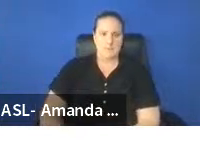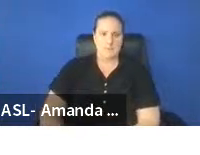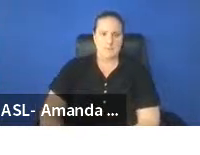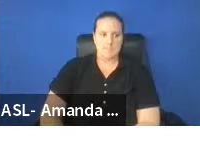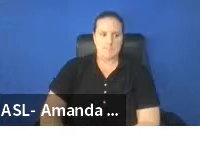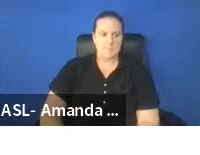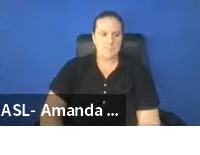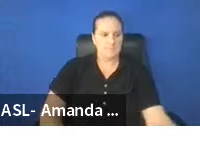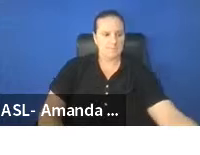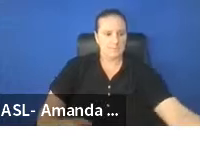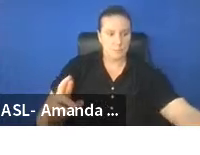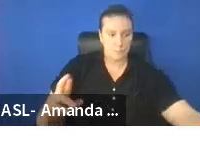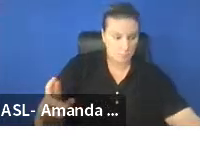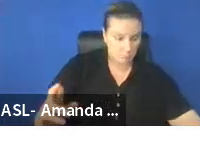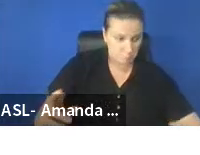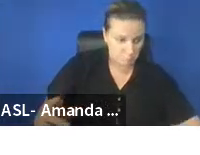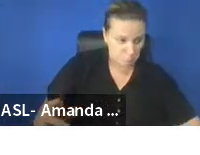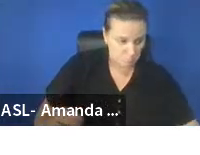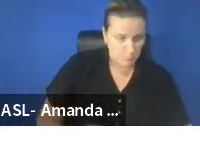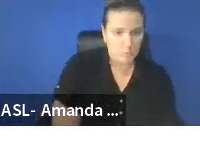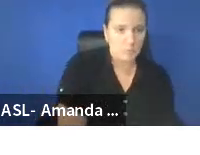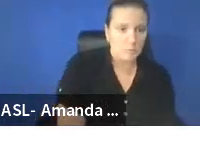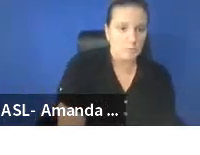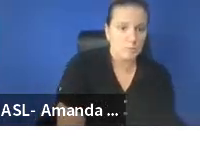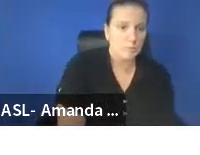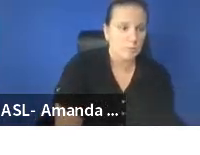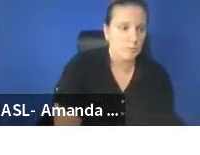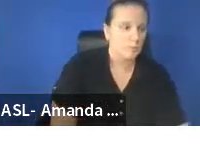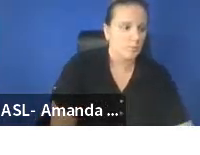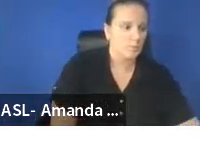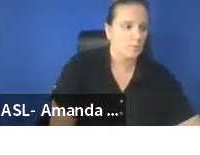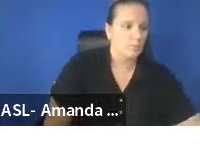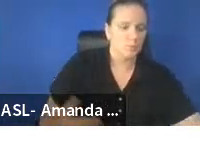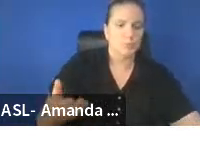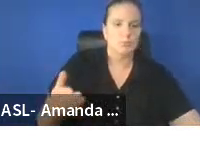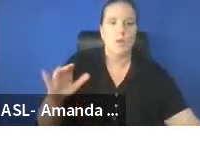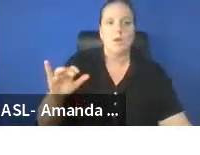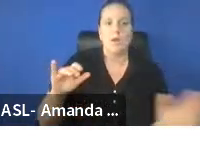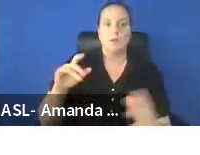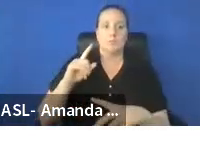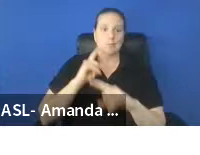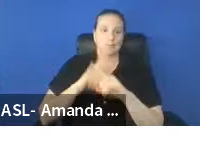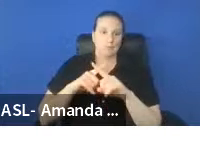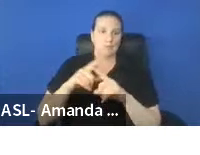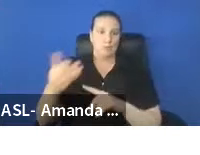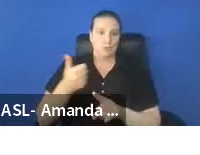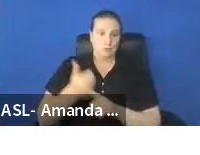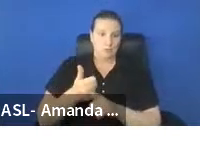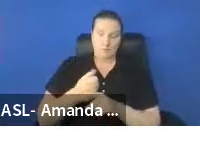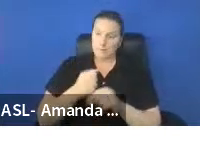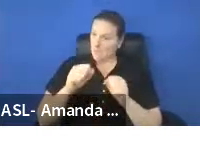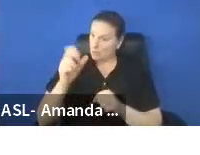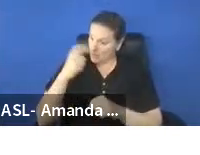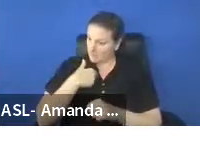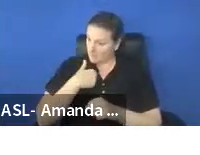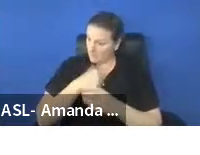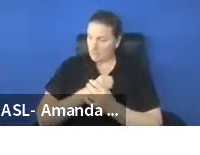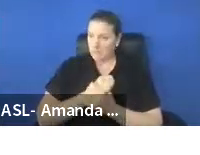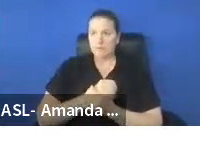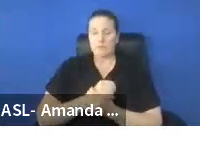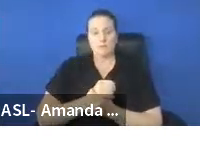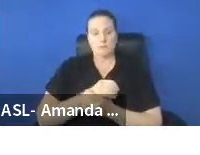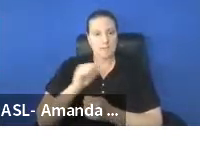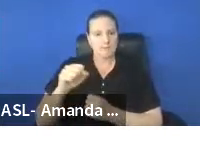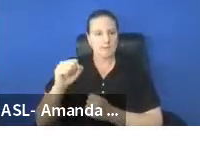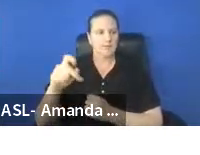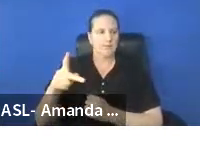All right, Karen, when you're ready, you could go ahead and unmute yourself and introduce yourself. Okay, can you hear me? Yes, thank you.